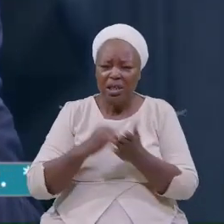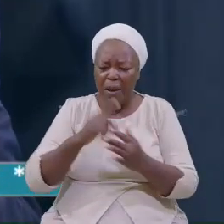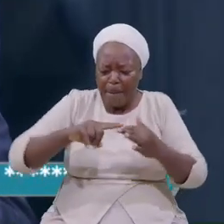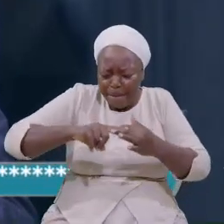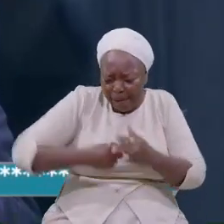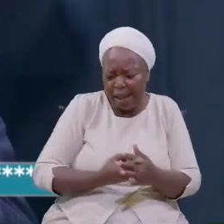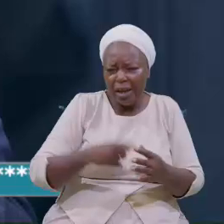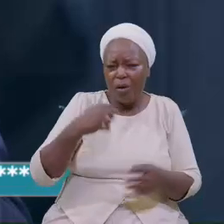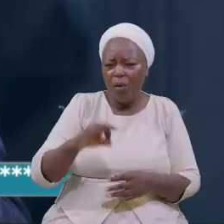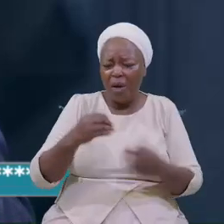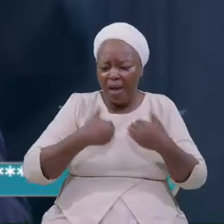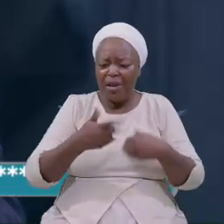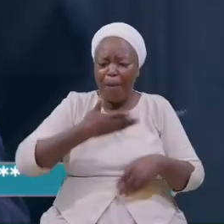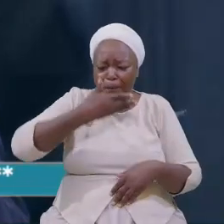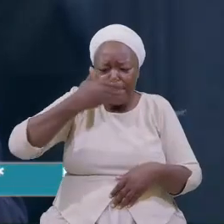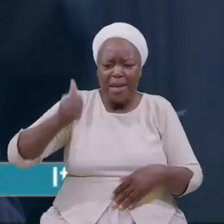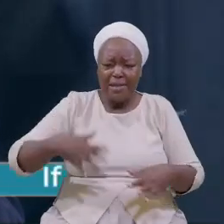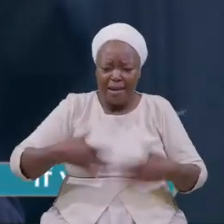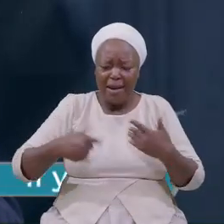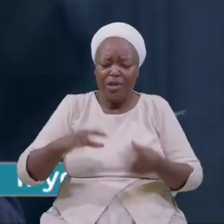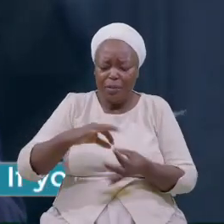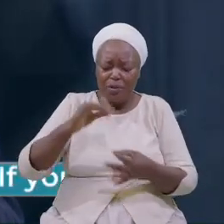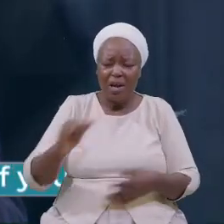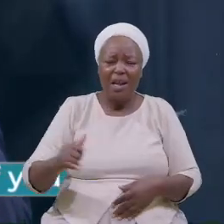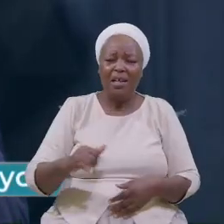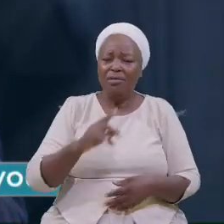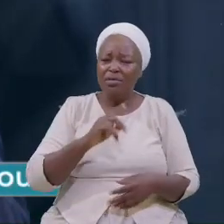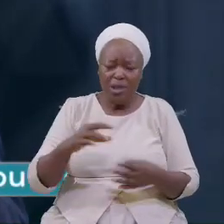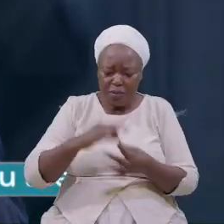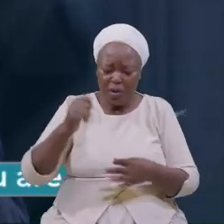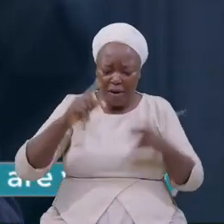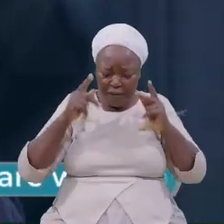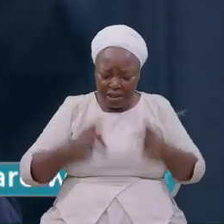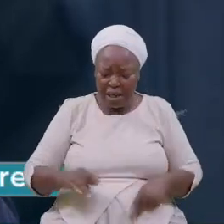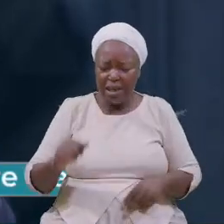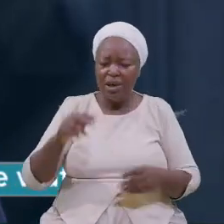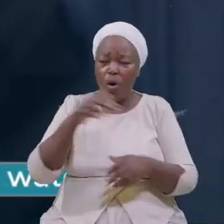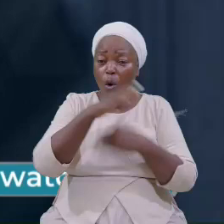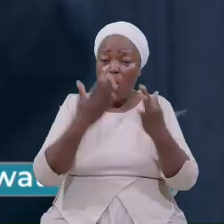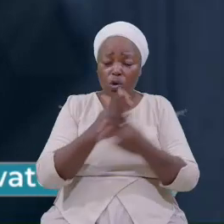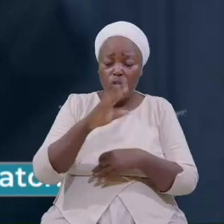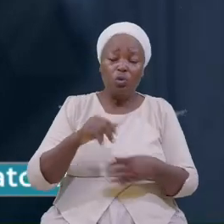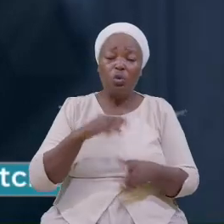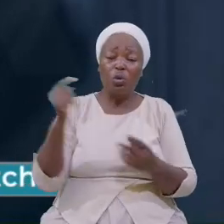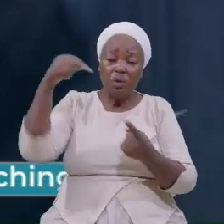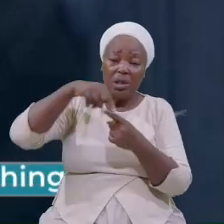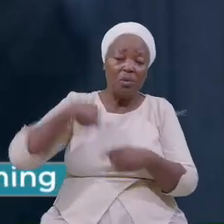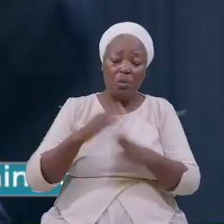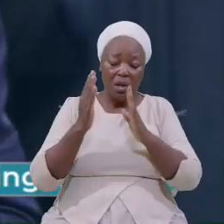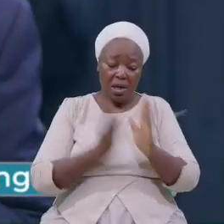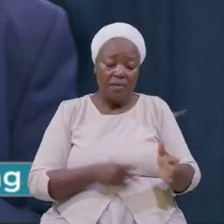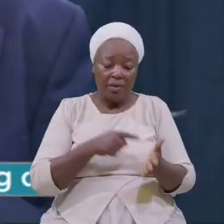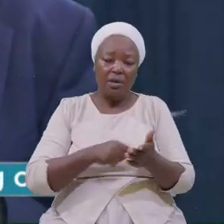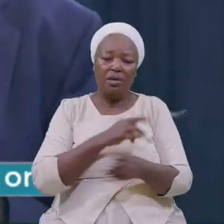a better life, spiritually speaking, physically, all round, till you leave this world. And kasame mama